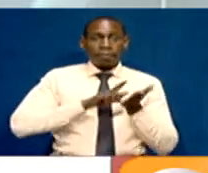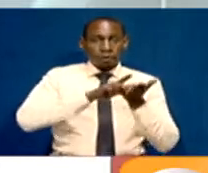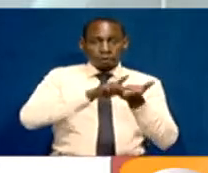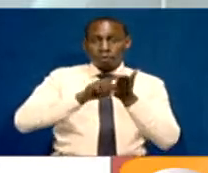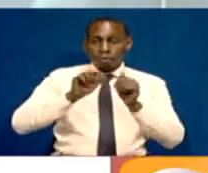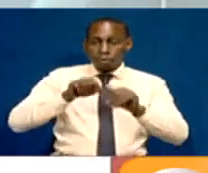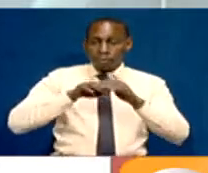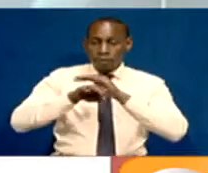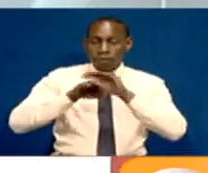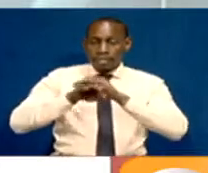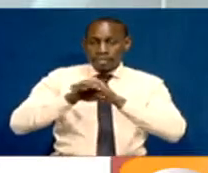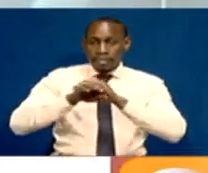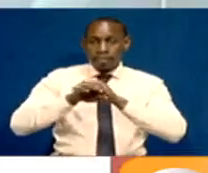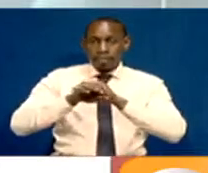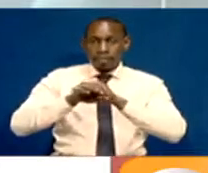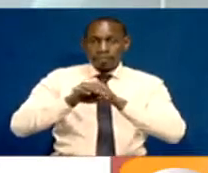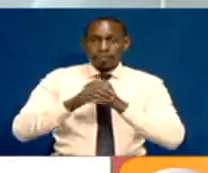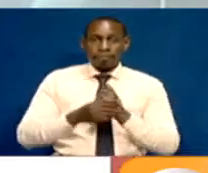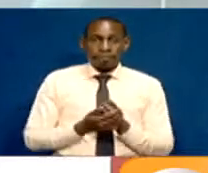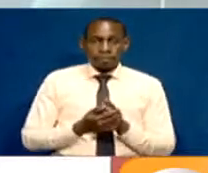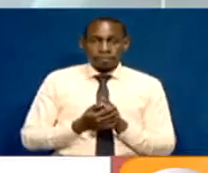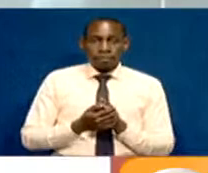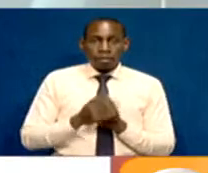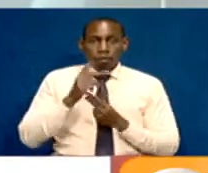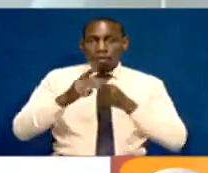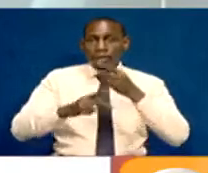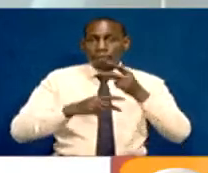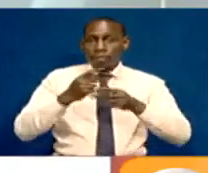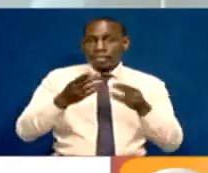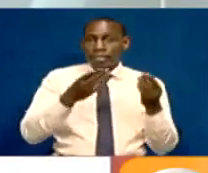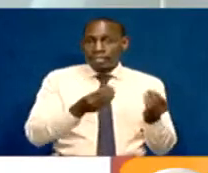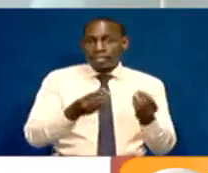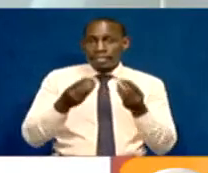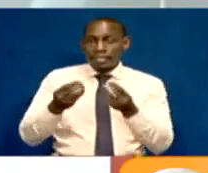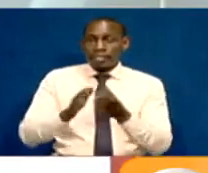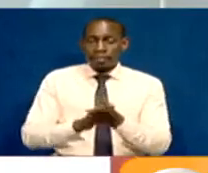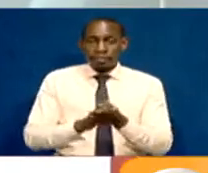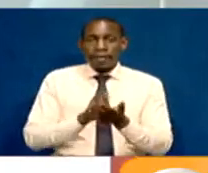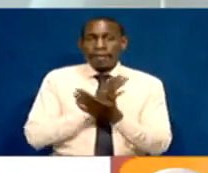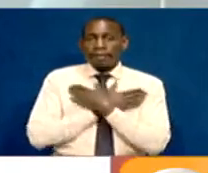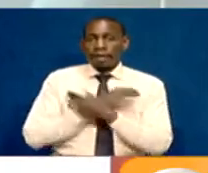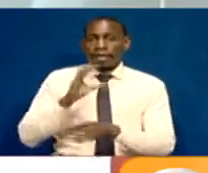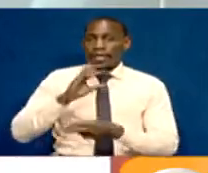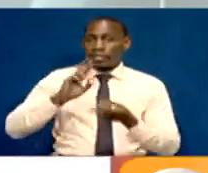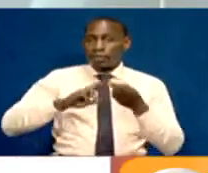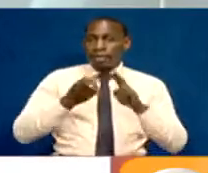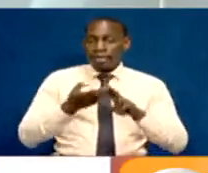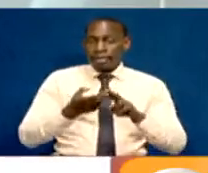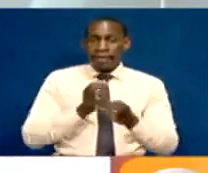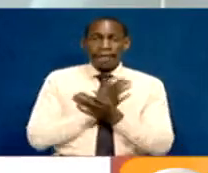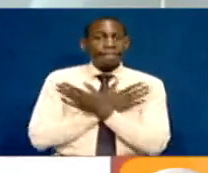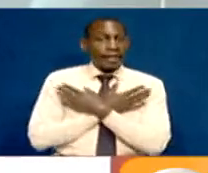be accessible in a reasonable process, friendly customer relations,